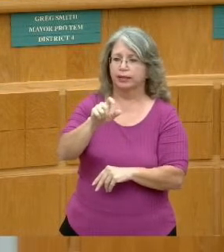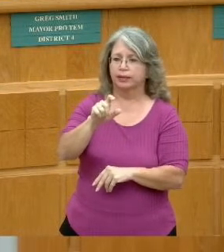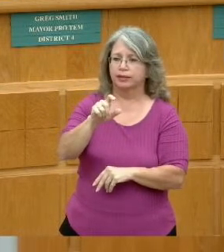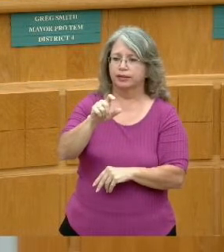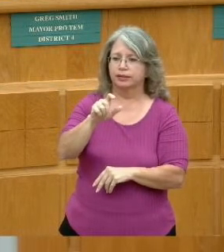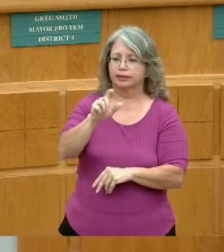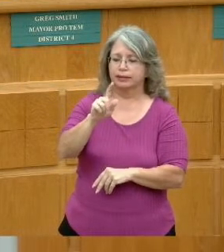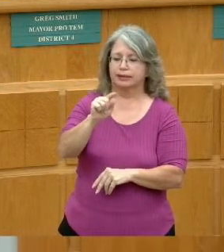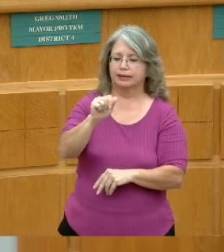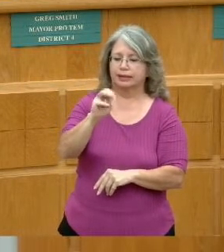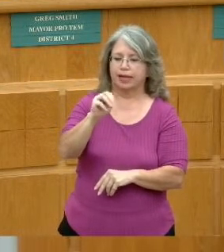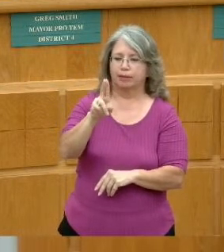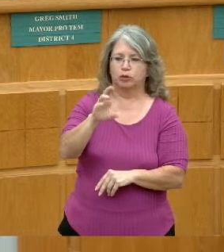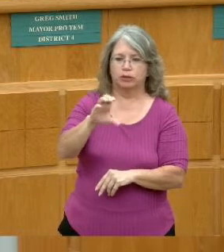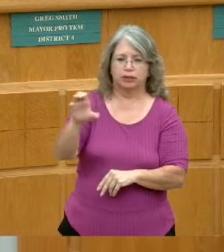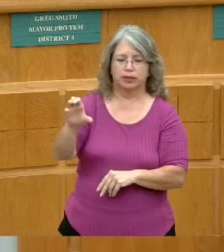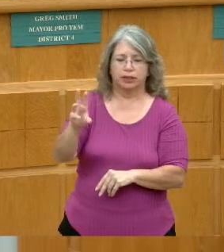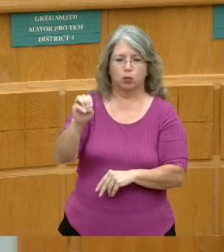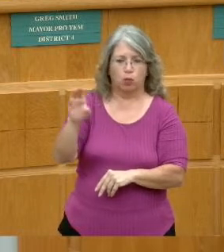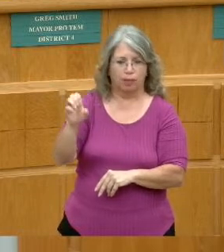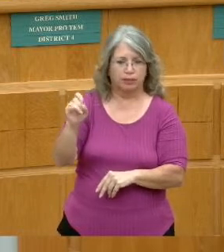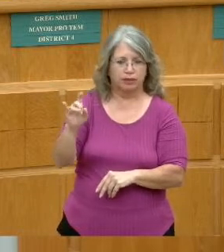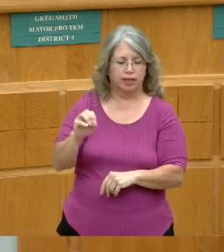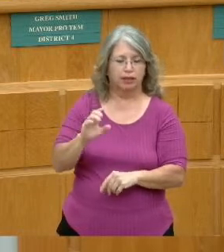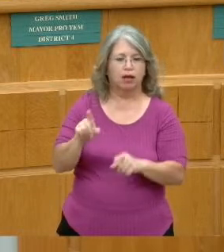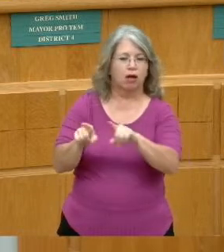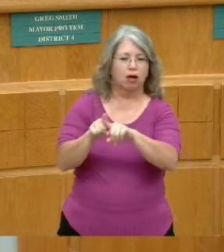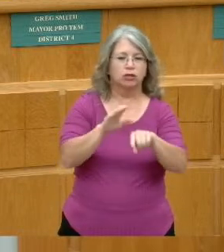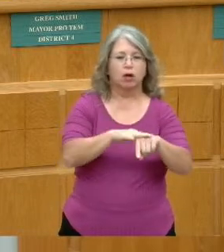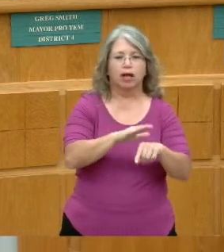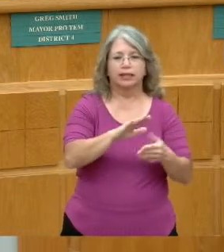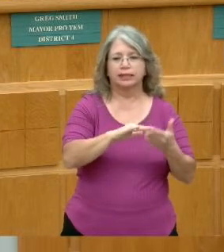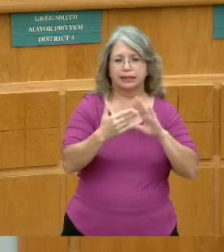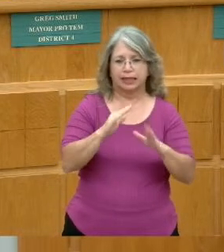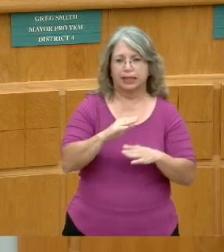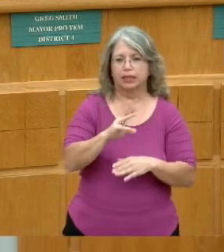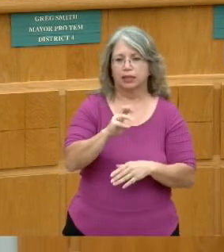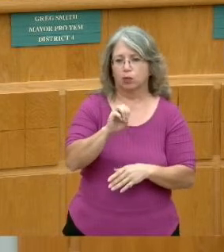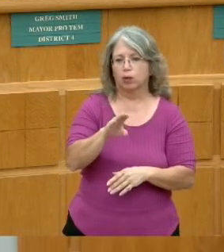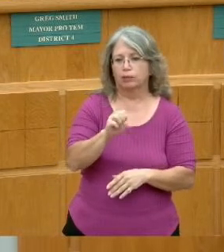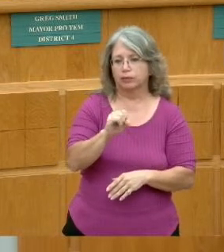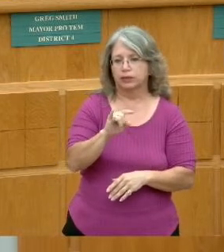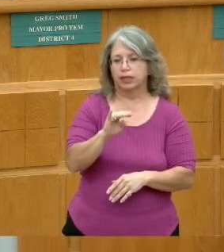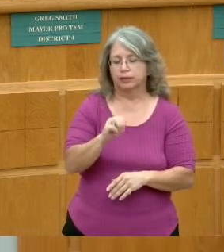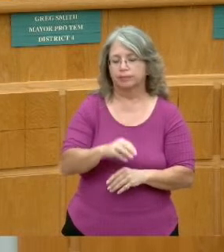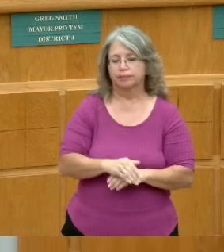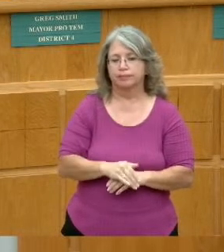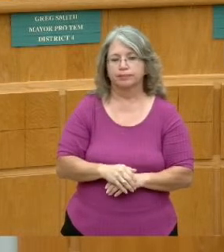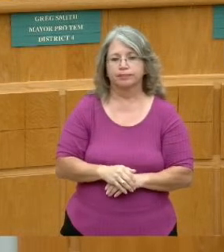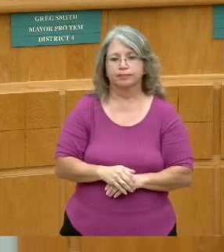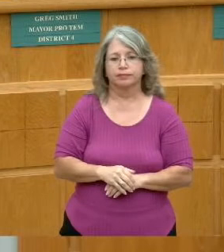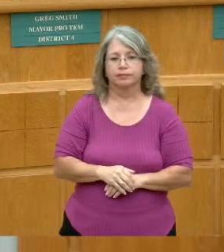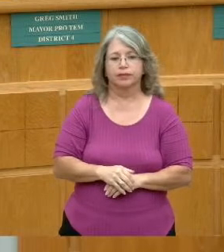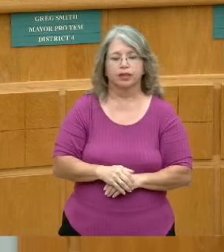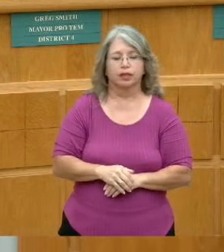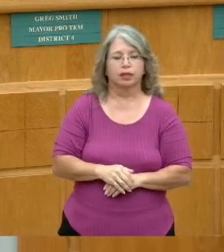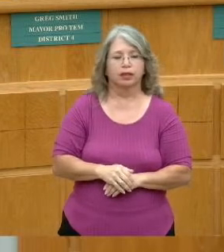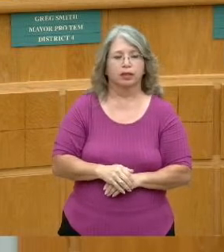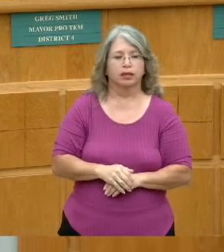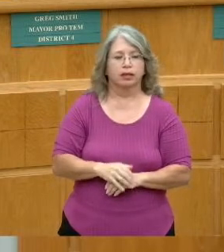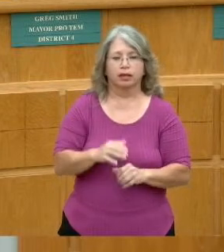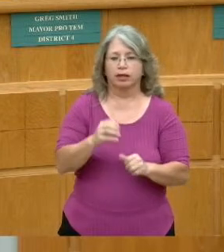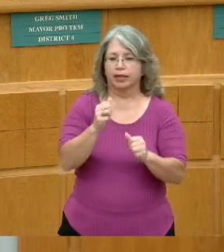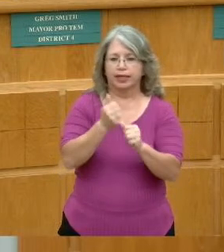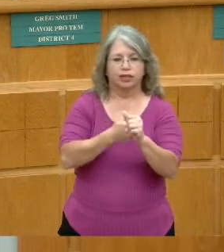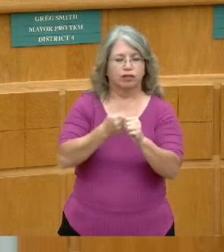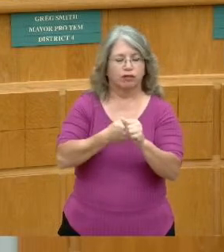there. It's also on the city website, each of the briefings that we've done over time. Today's is there, and this is